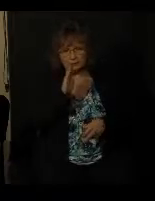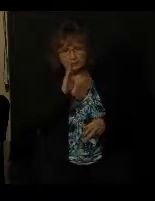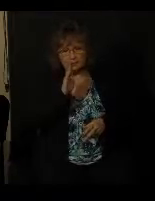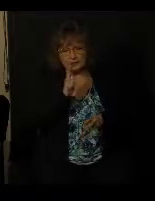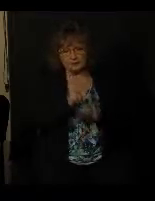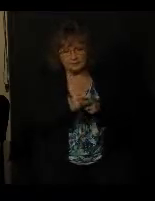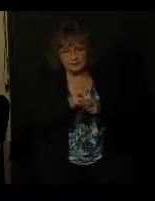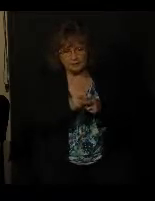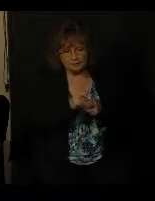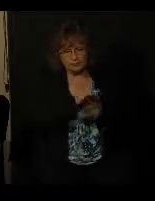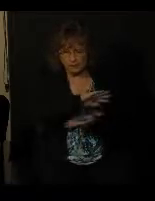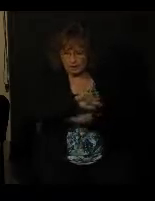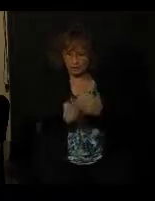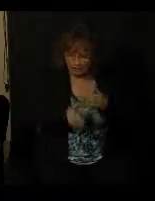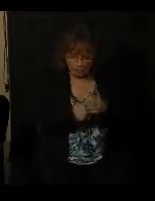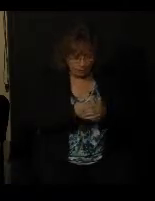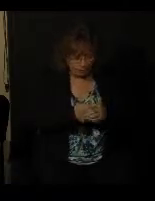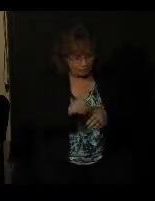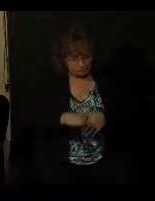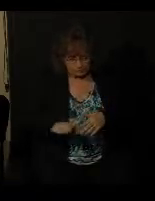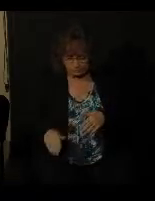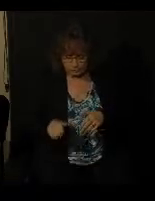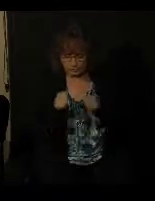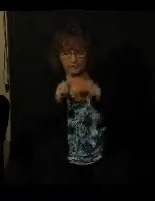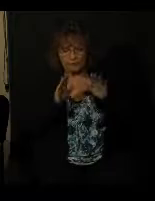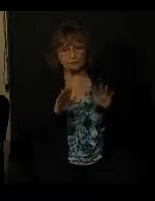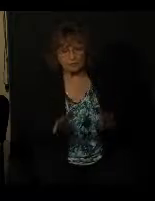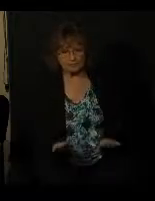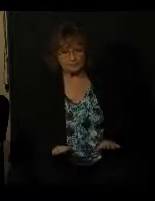He doesn't say it's only a blessing if that family's saved.